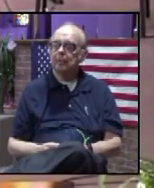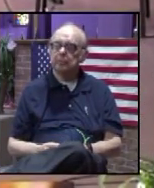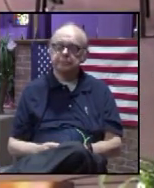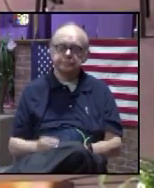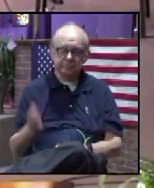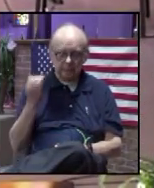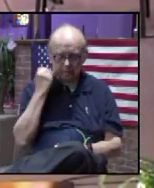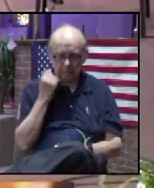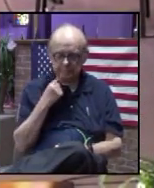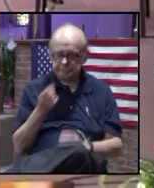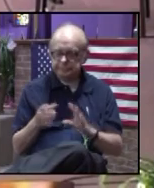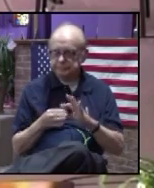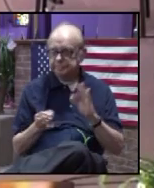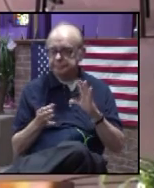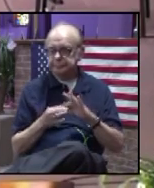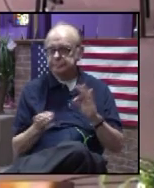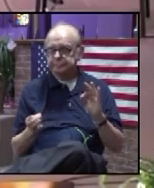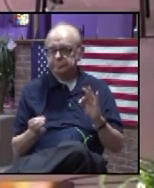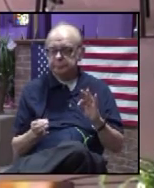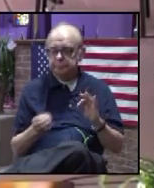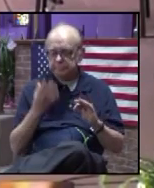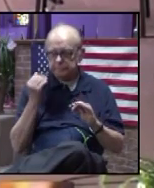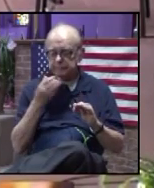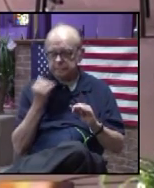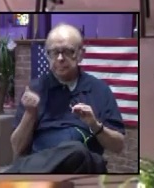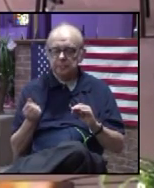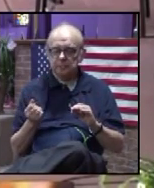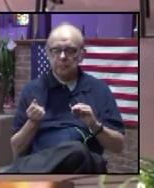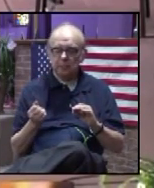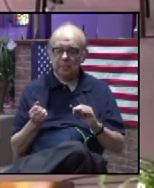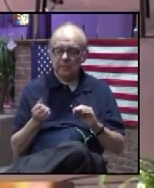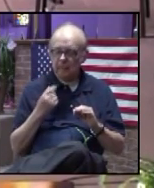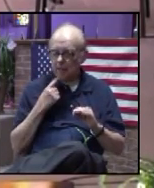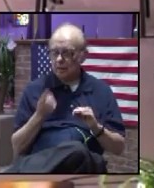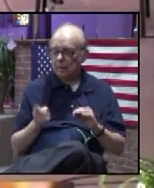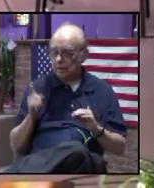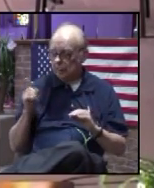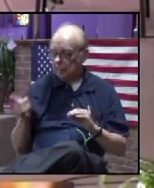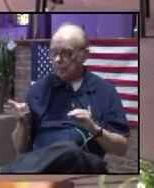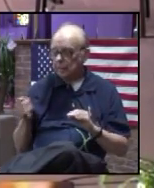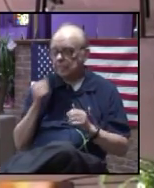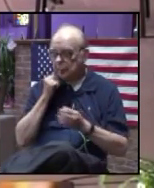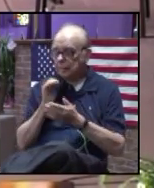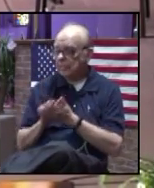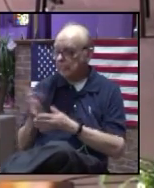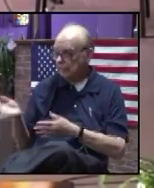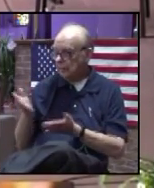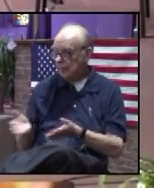If I'm telling a story and I forget how it goes, I'll say, you were there, help me.